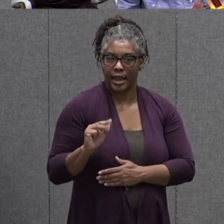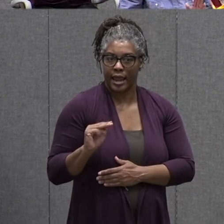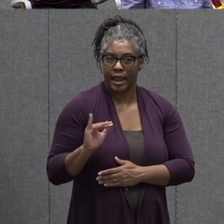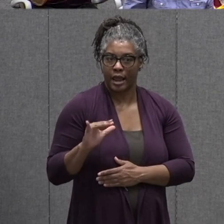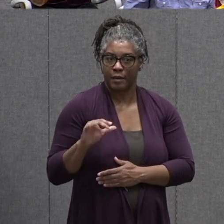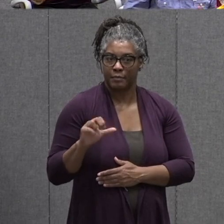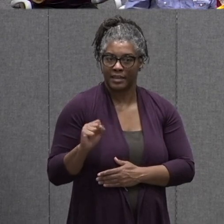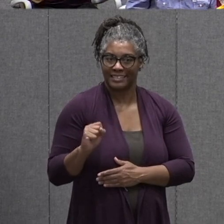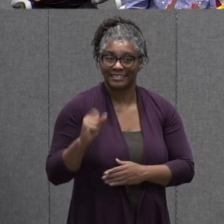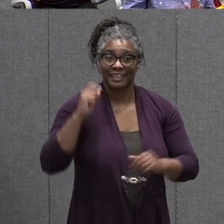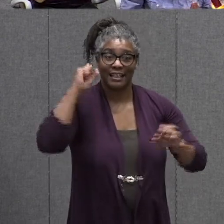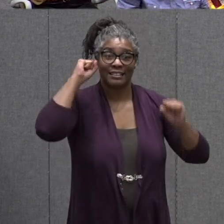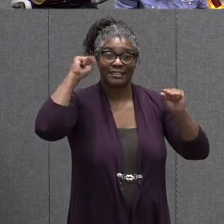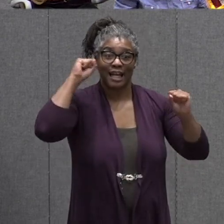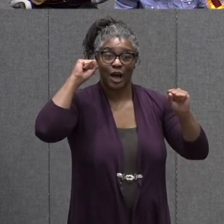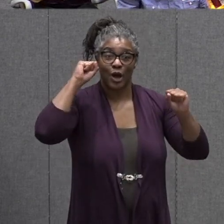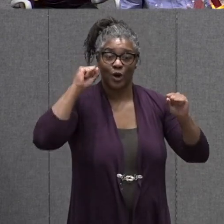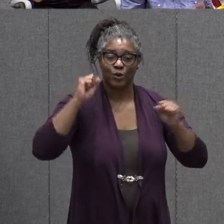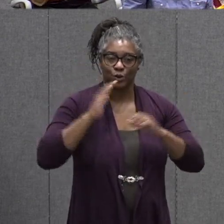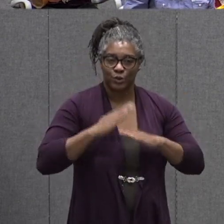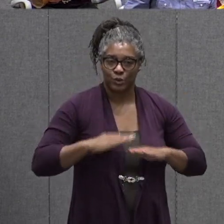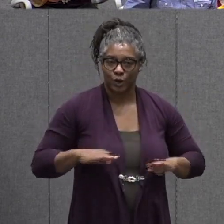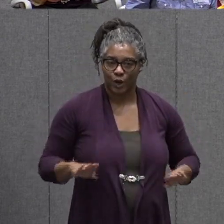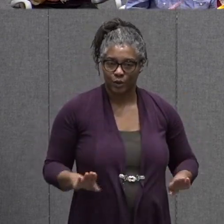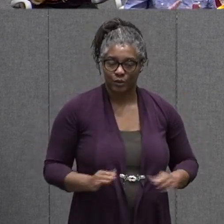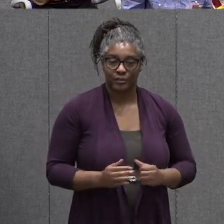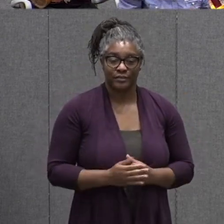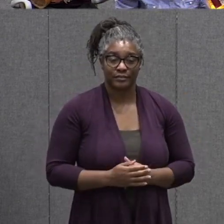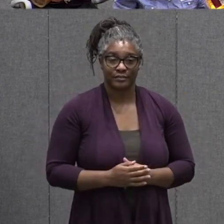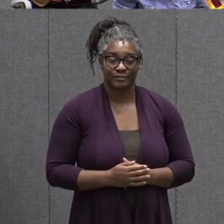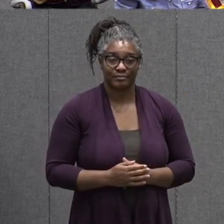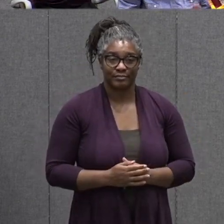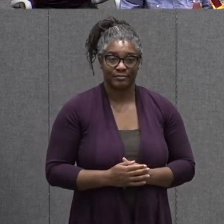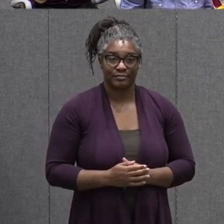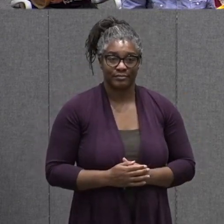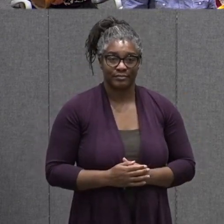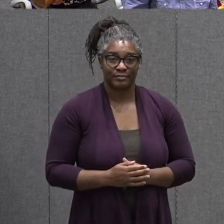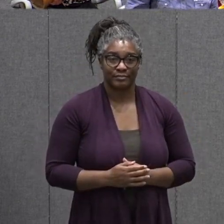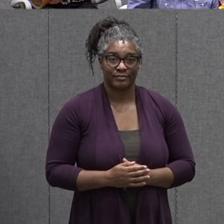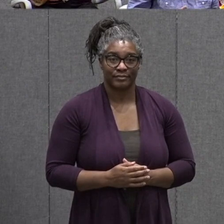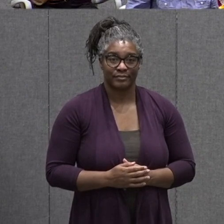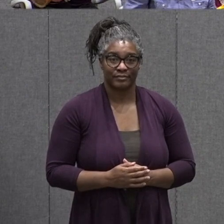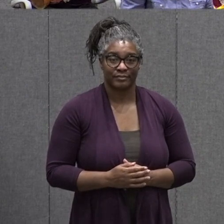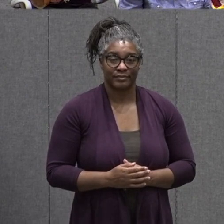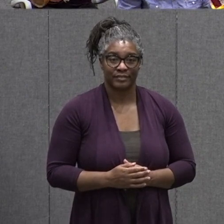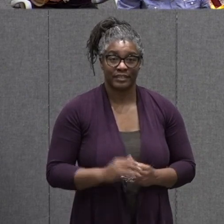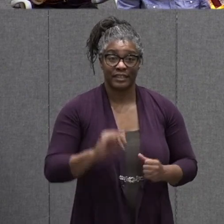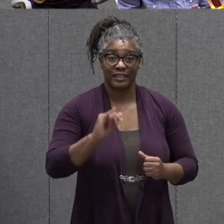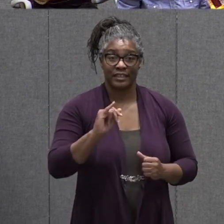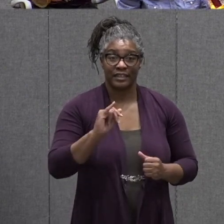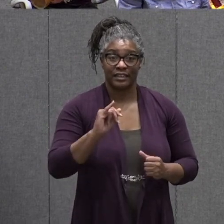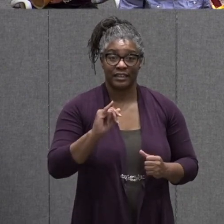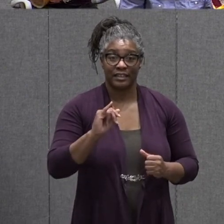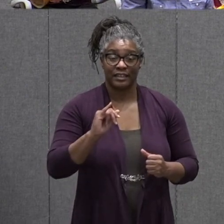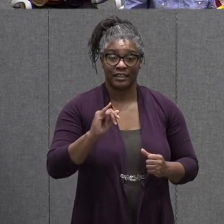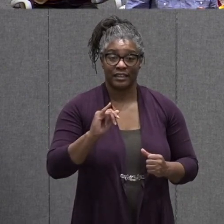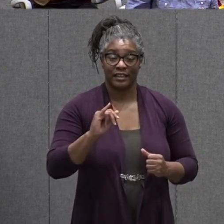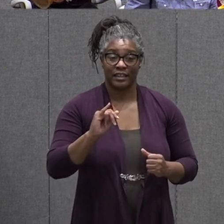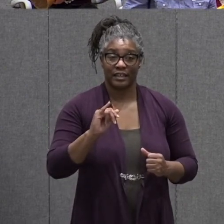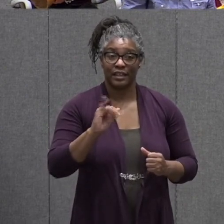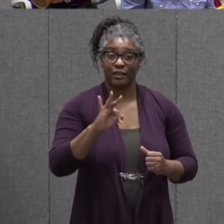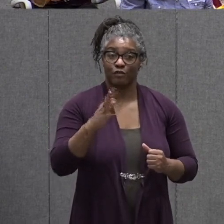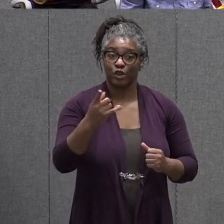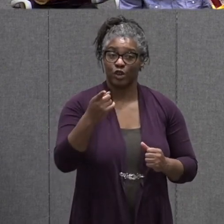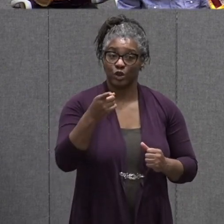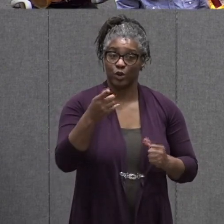can also do right now, if you want to be the conductor, just copy your hands and move them like me, and